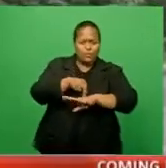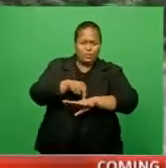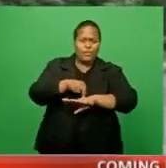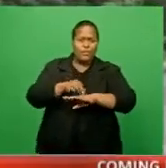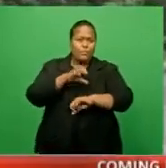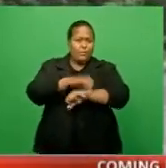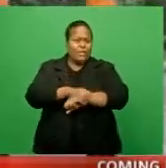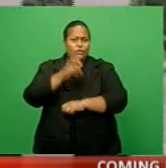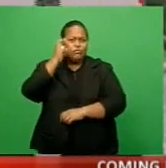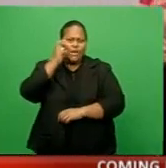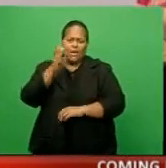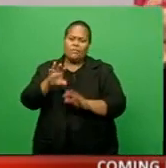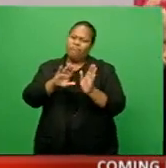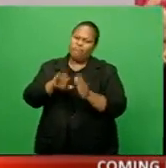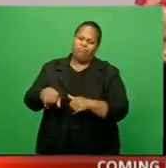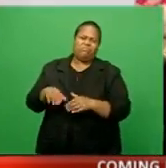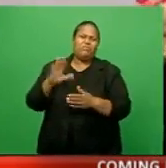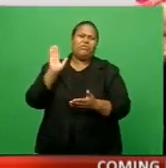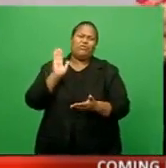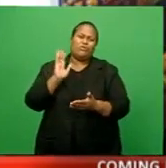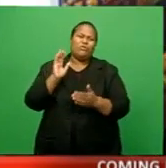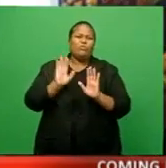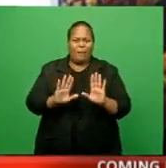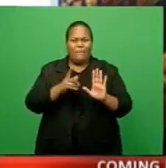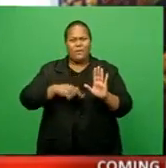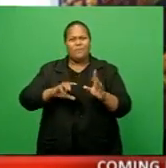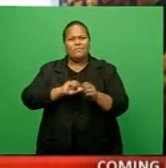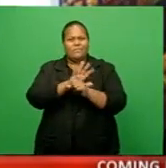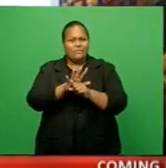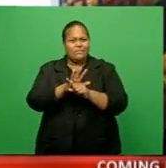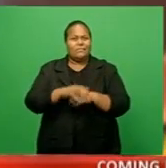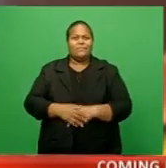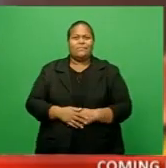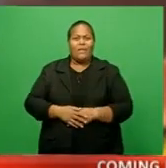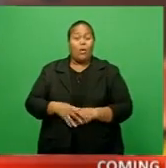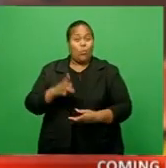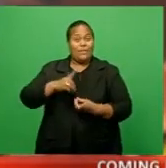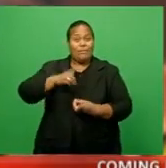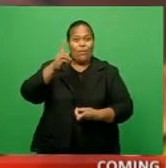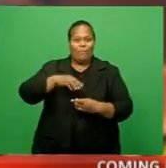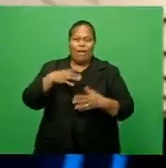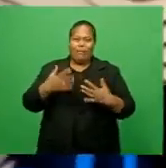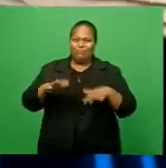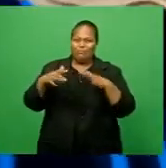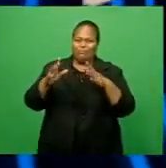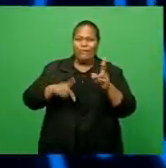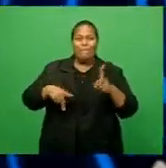by COVID-19 and diploma for those in the performing arts.